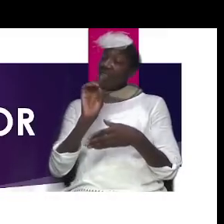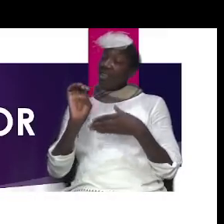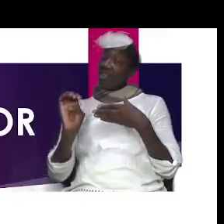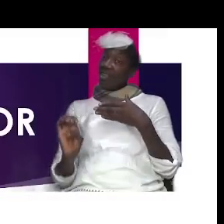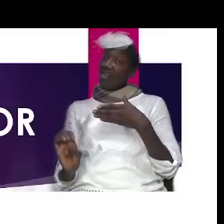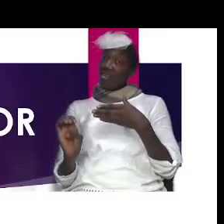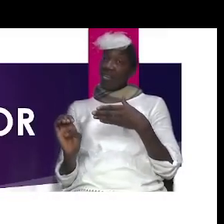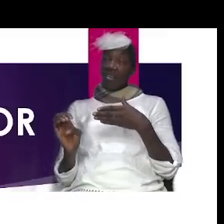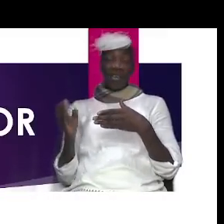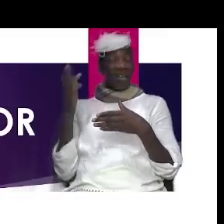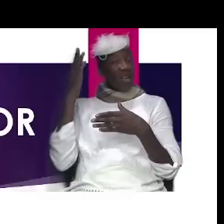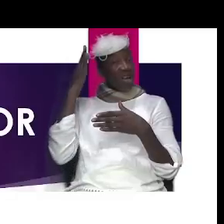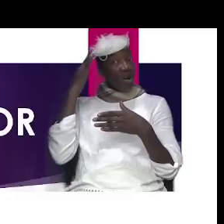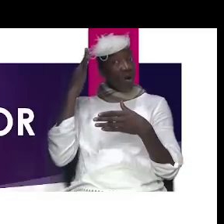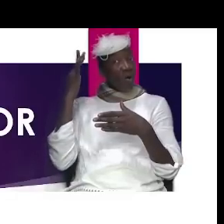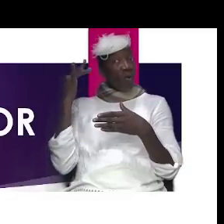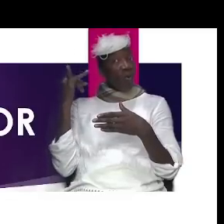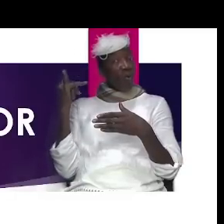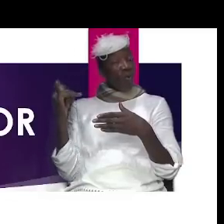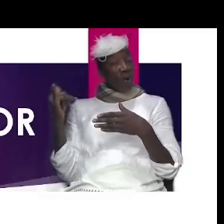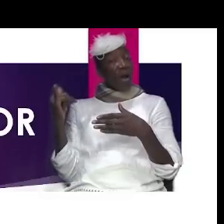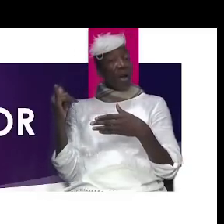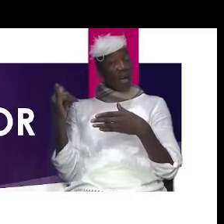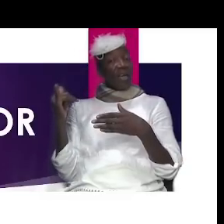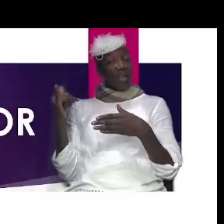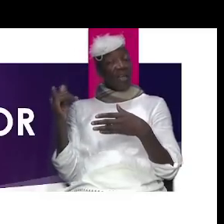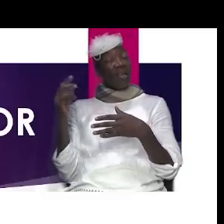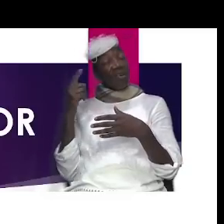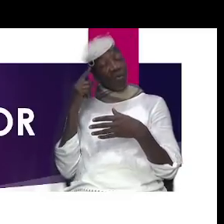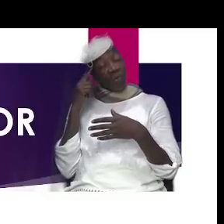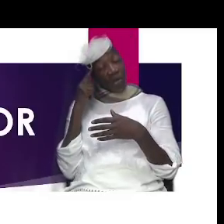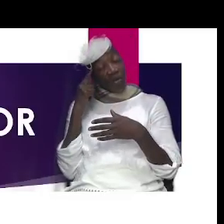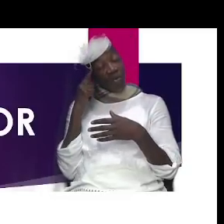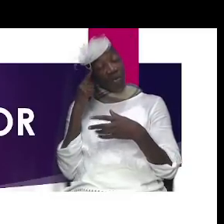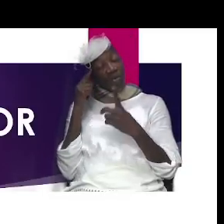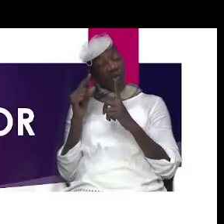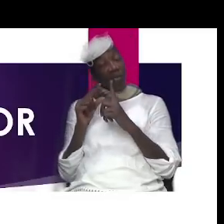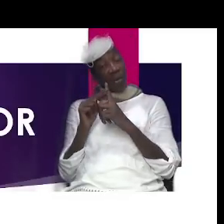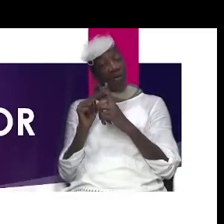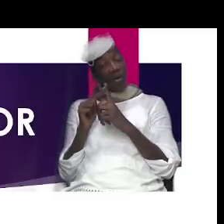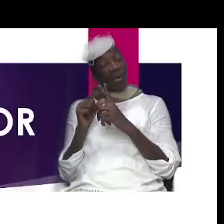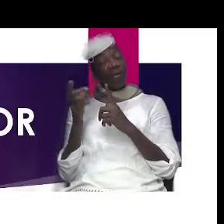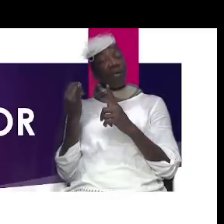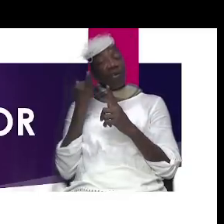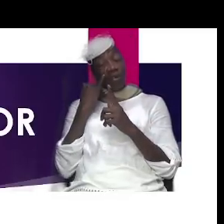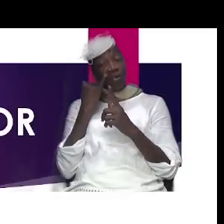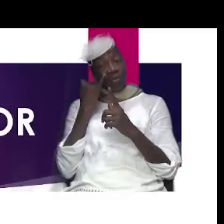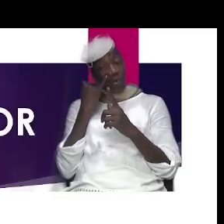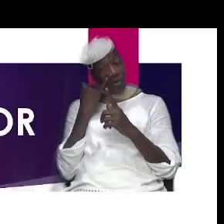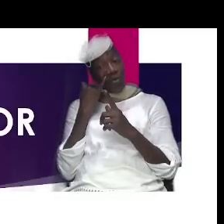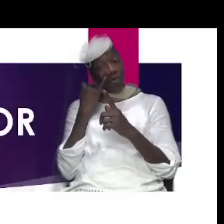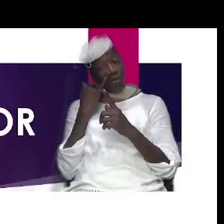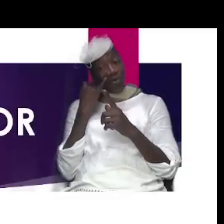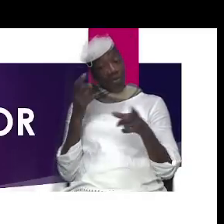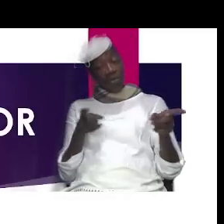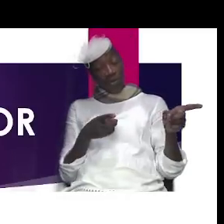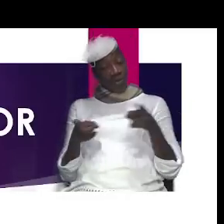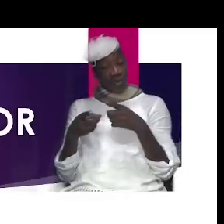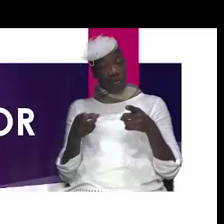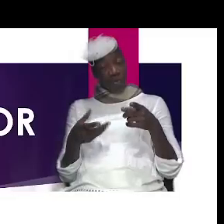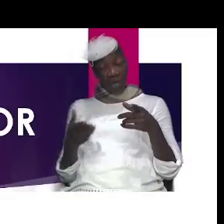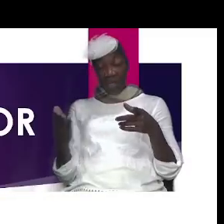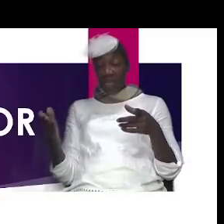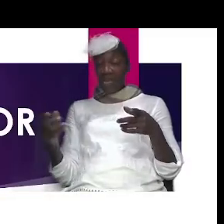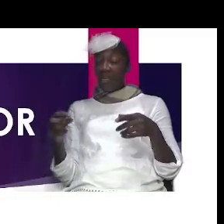didn't we do these things? And we know from the word that we were supposed to do them. Down to the very things that we